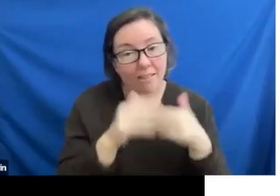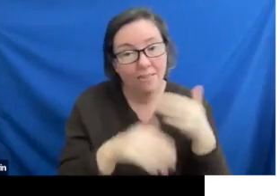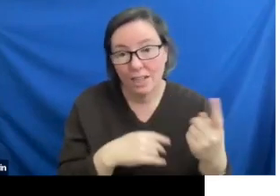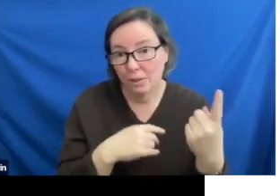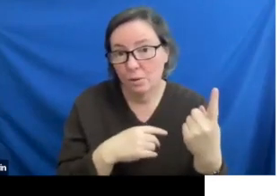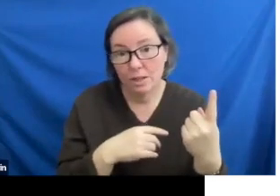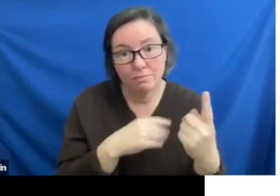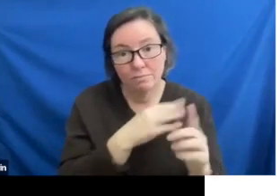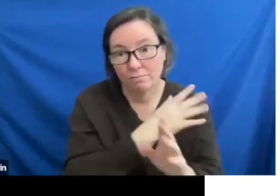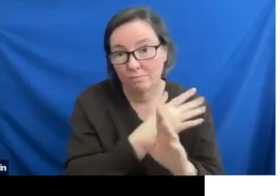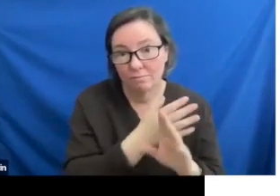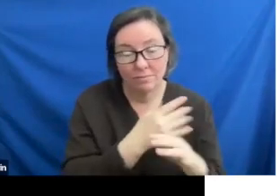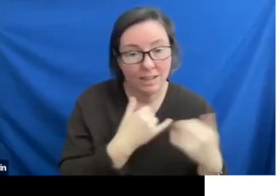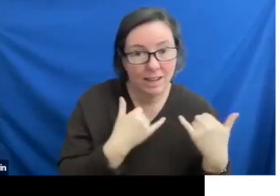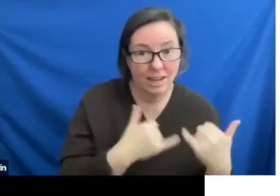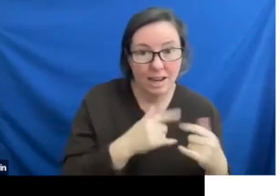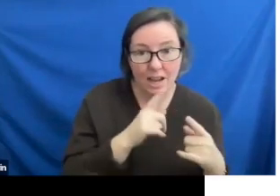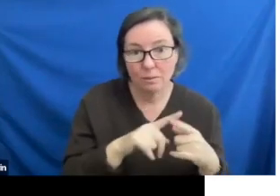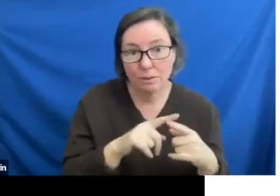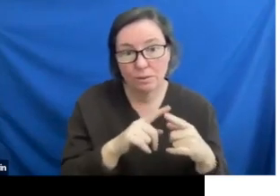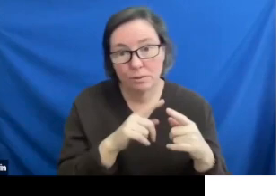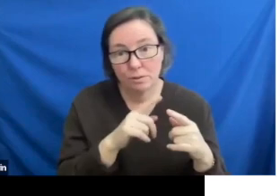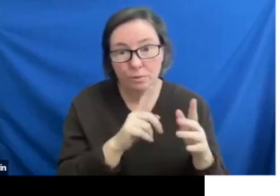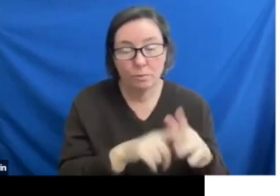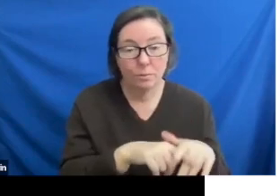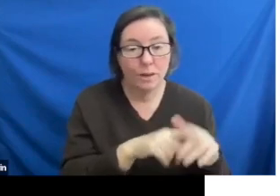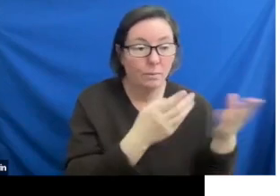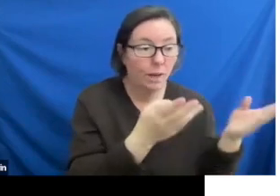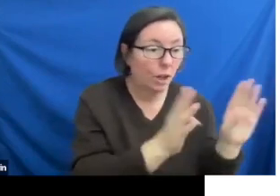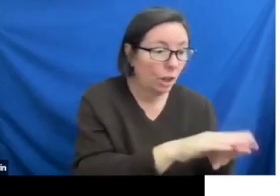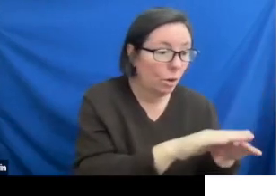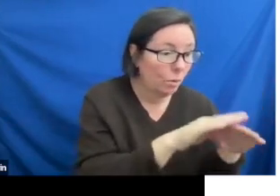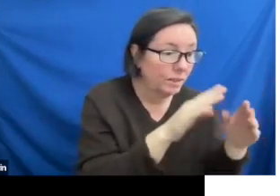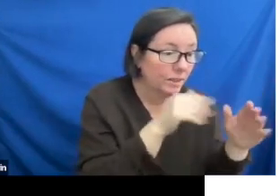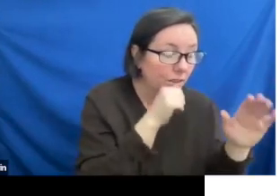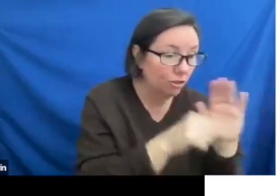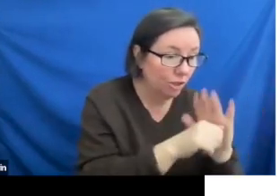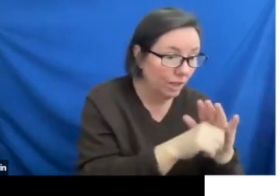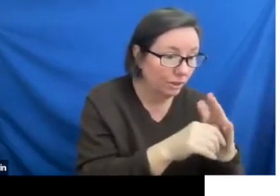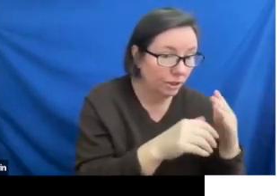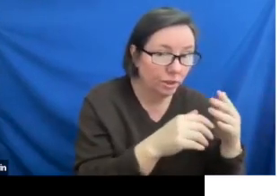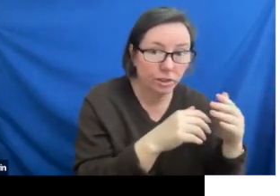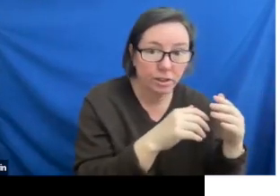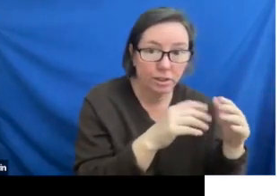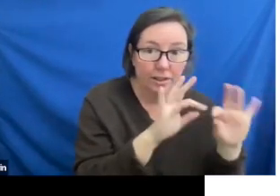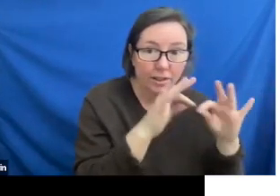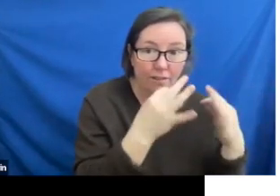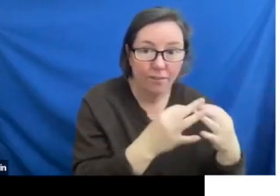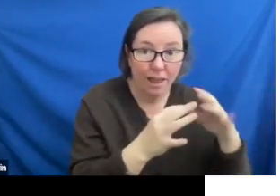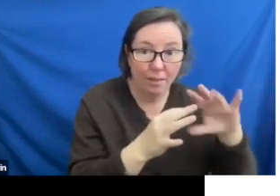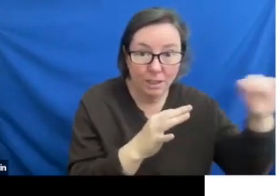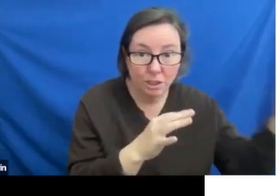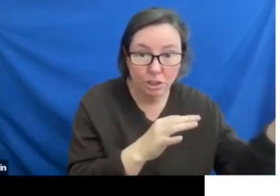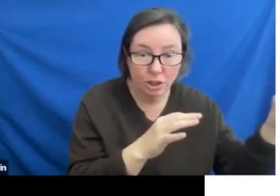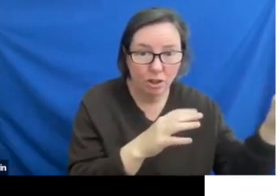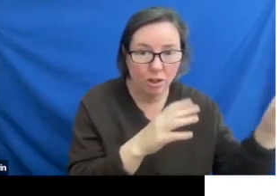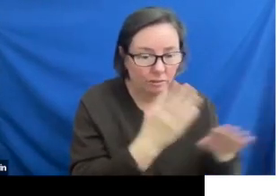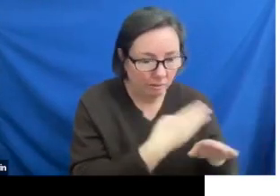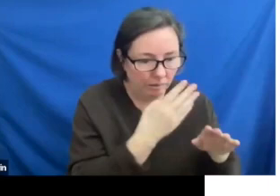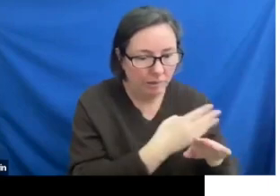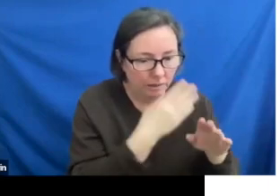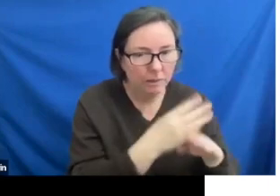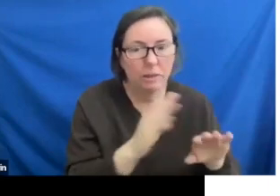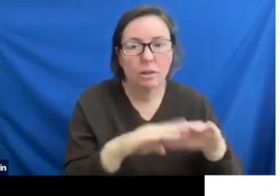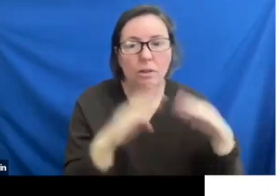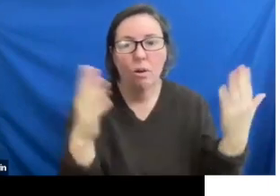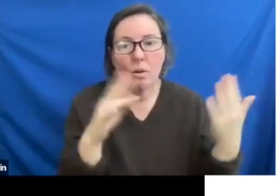period. From when the shelter ends to when the pool opens is phase 1. Most important deliverable